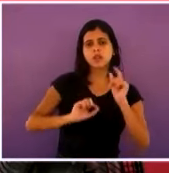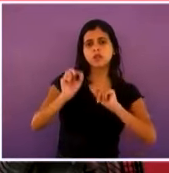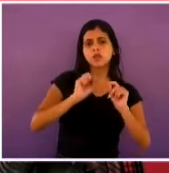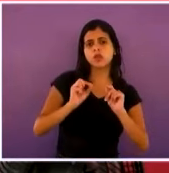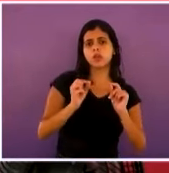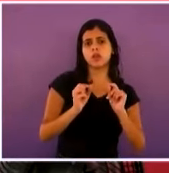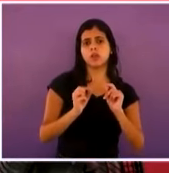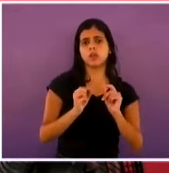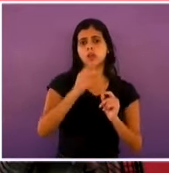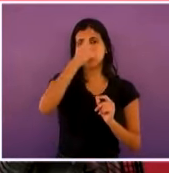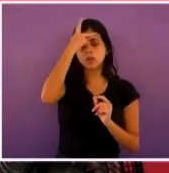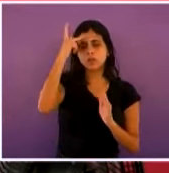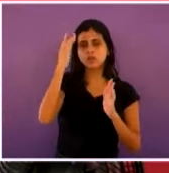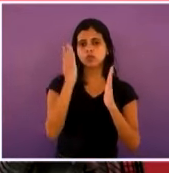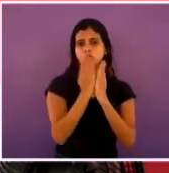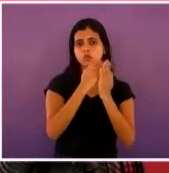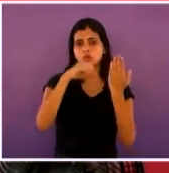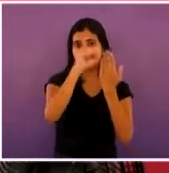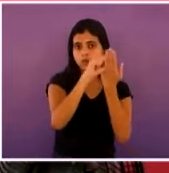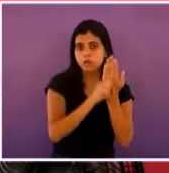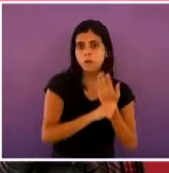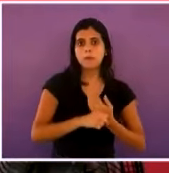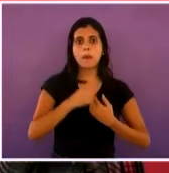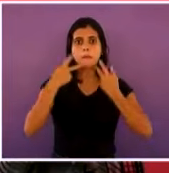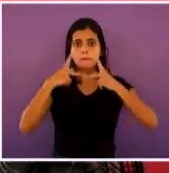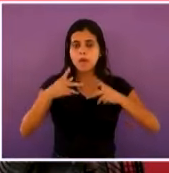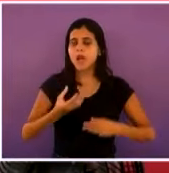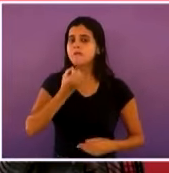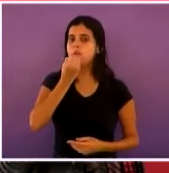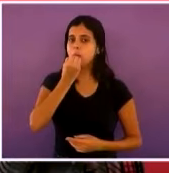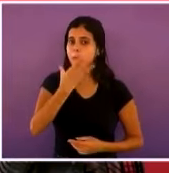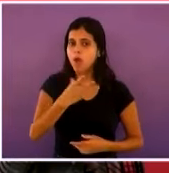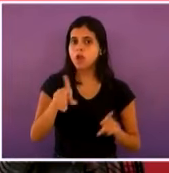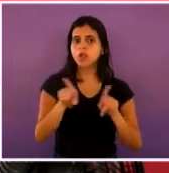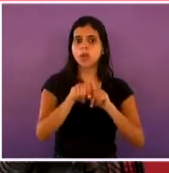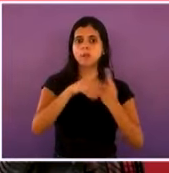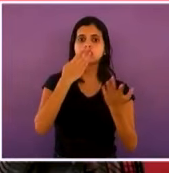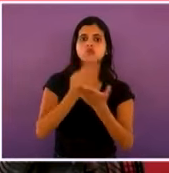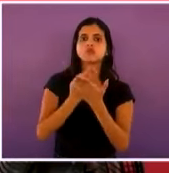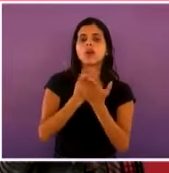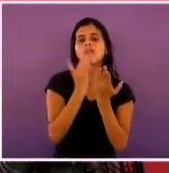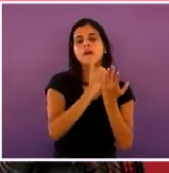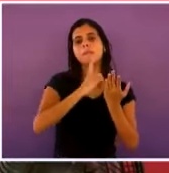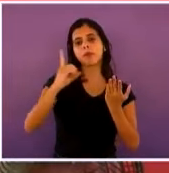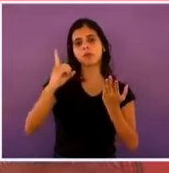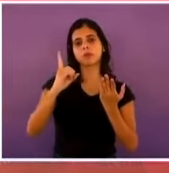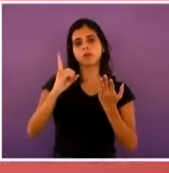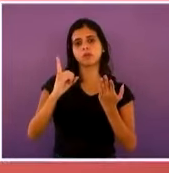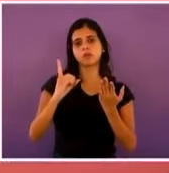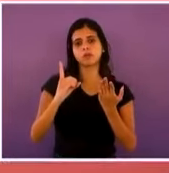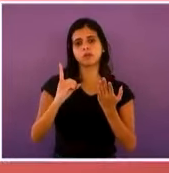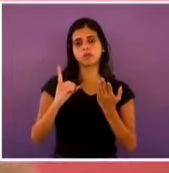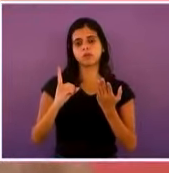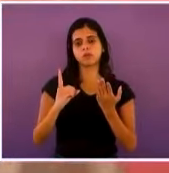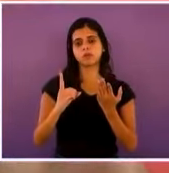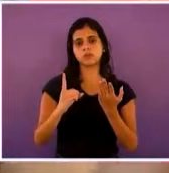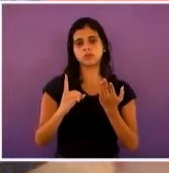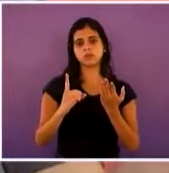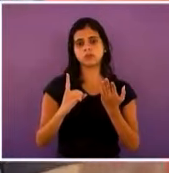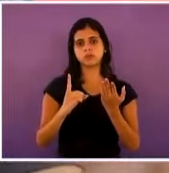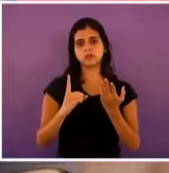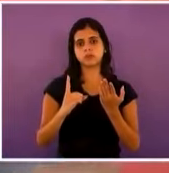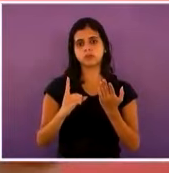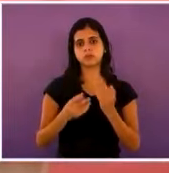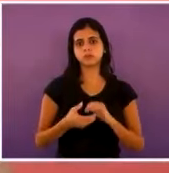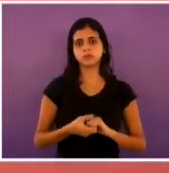reformadores eram ótimos pregadores e estudiosos da palavra de Deus. And at the same time, most Catholic